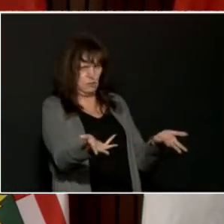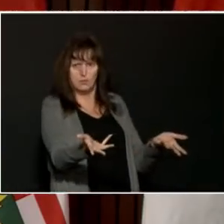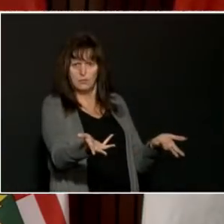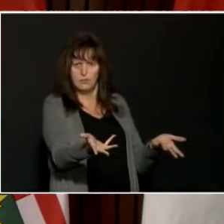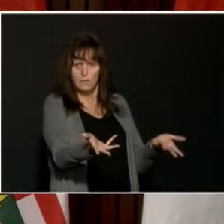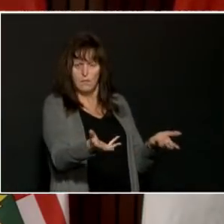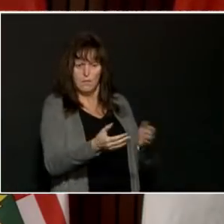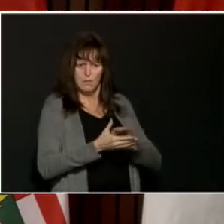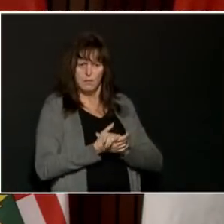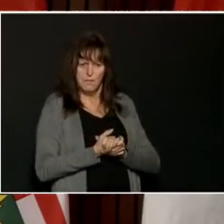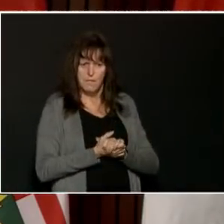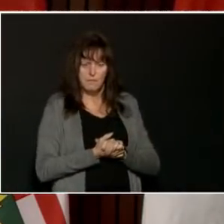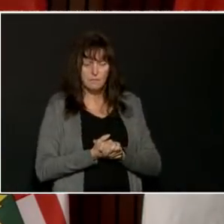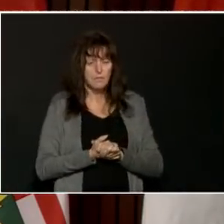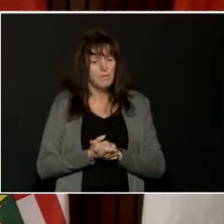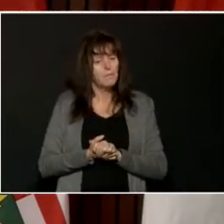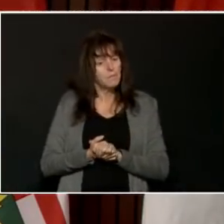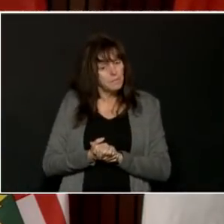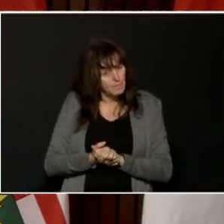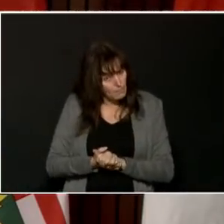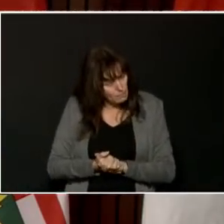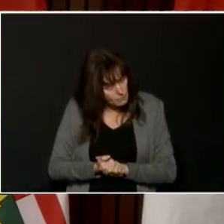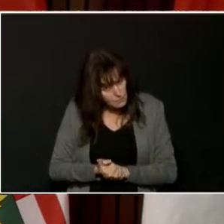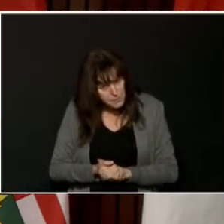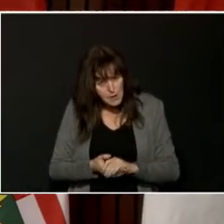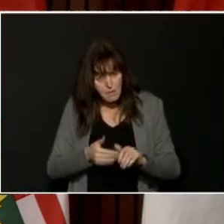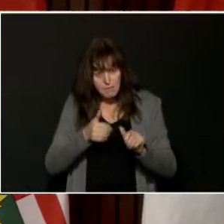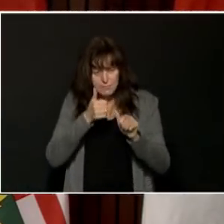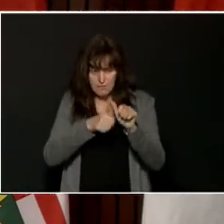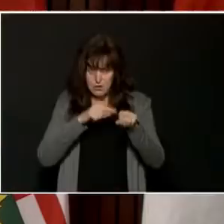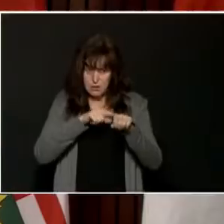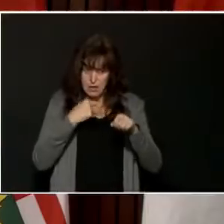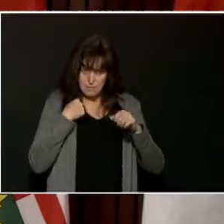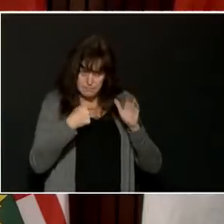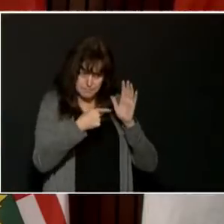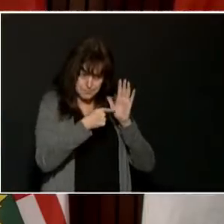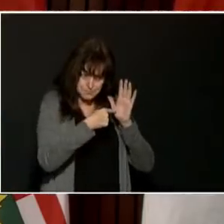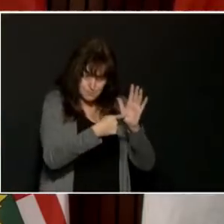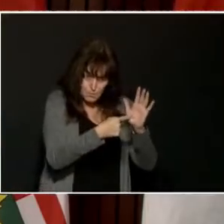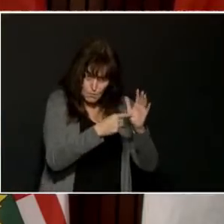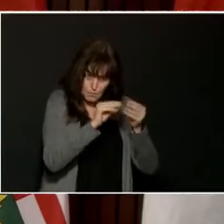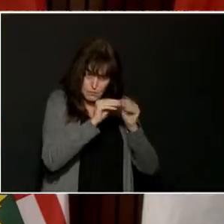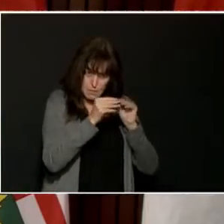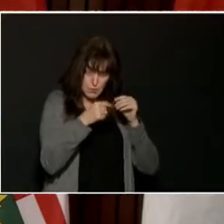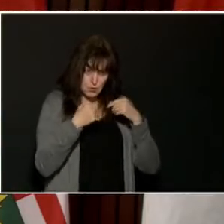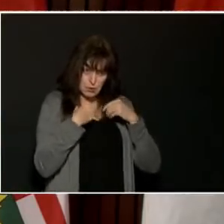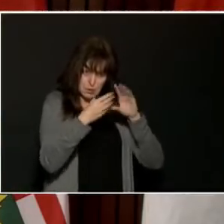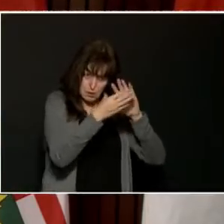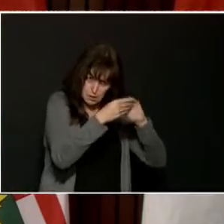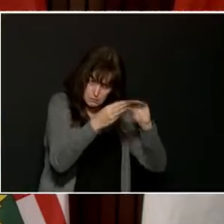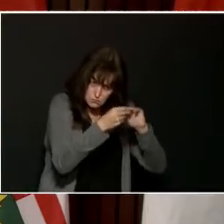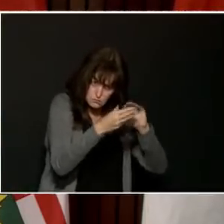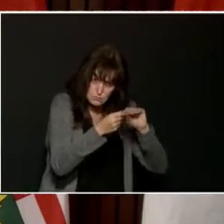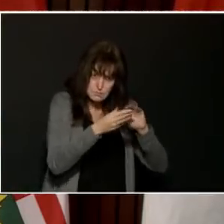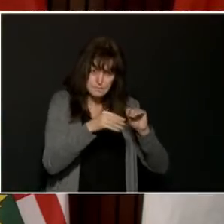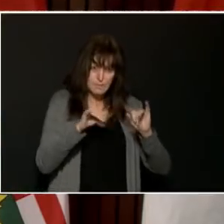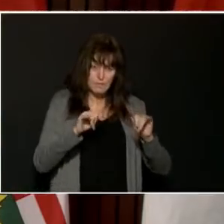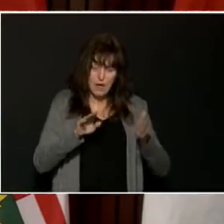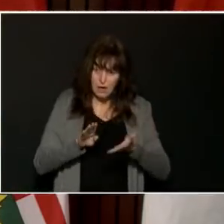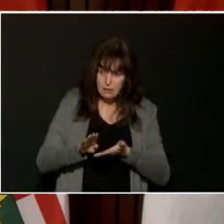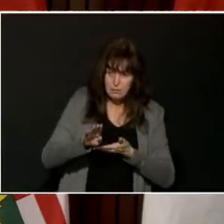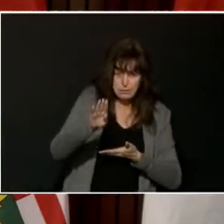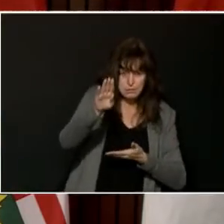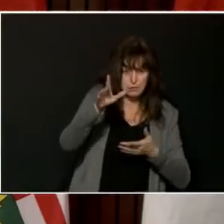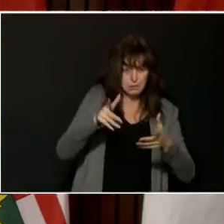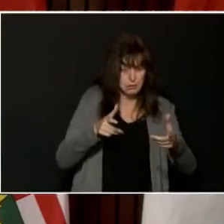As we talk about almost every time when we do these briefings, if you want to control the growth in cases and you want to control the impact